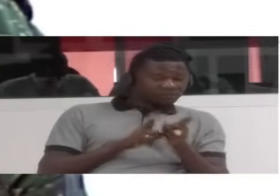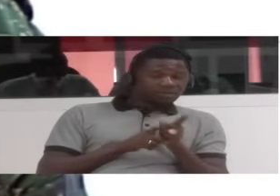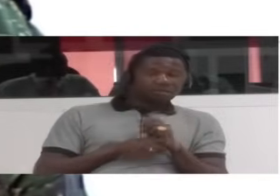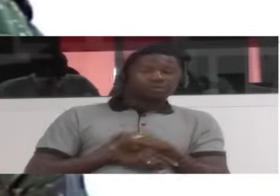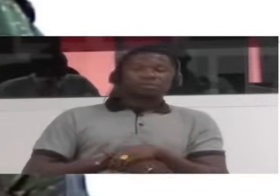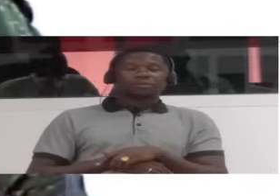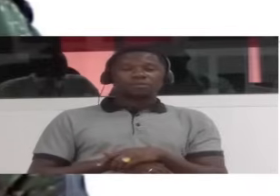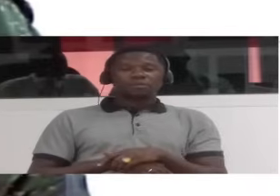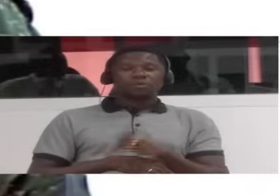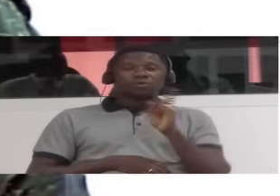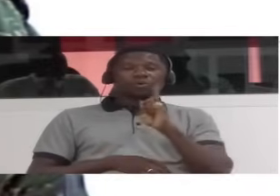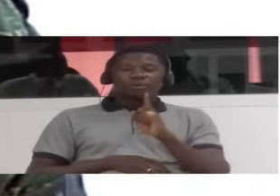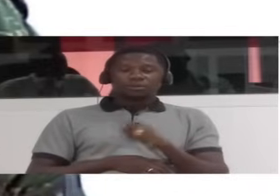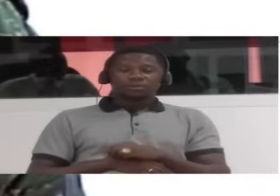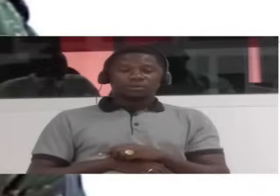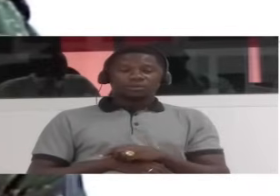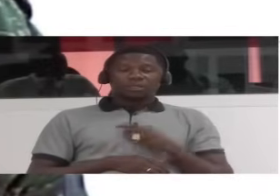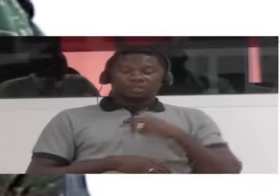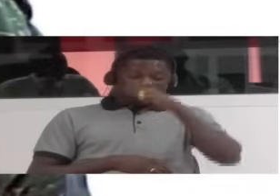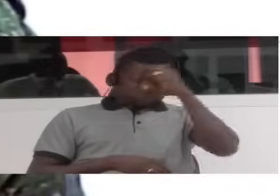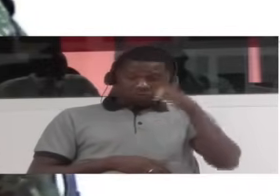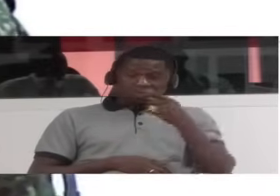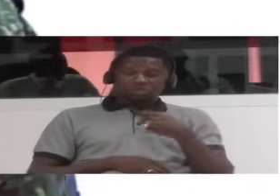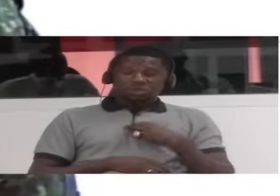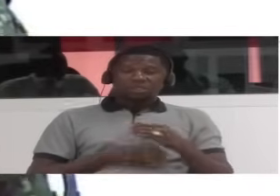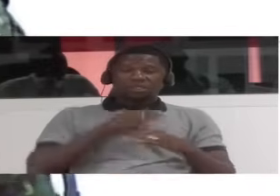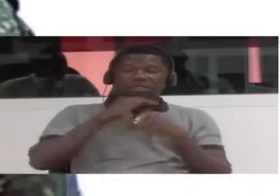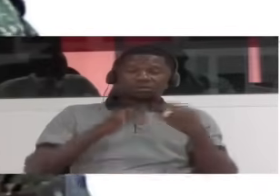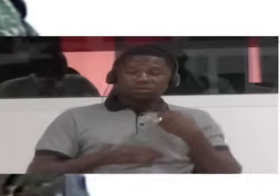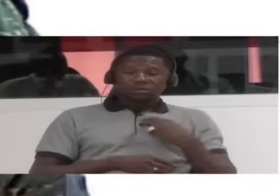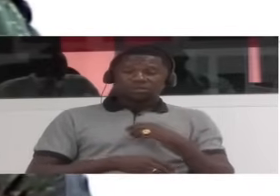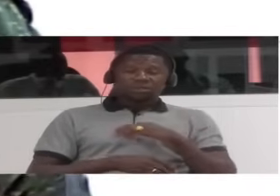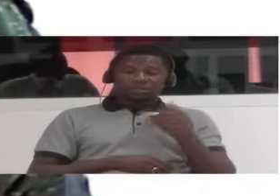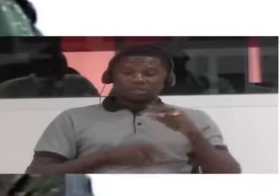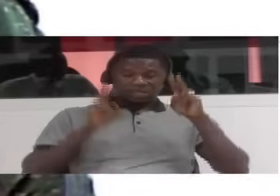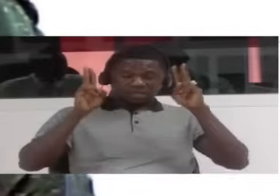What was it? His mission was to come and kill the former head of state.